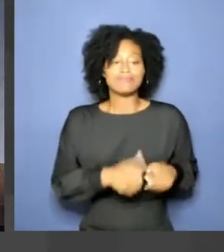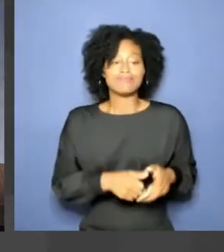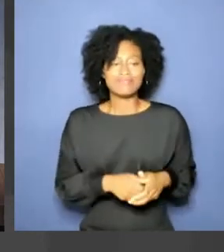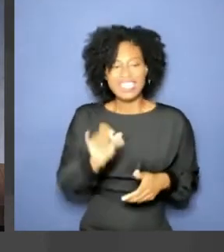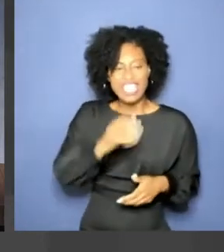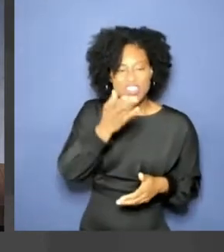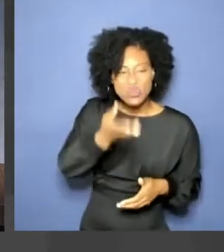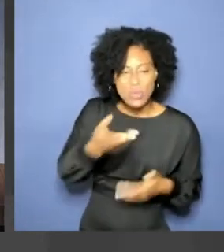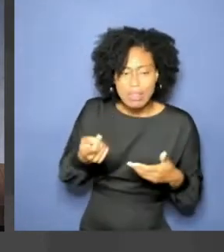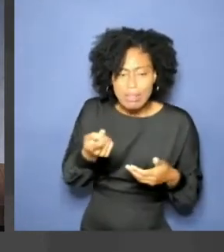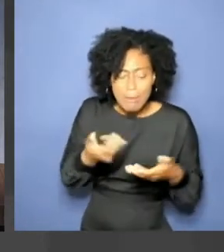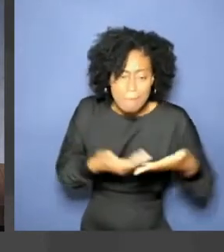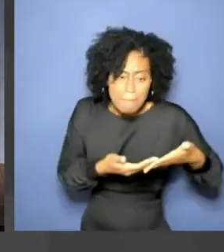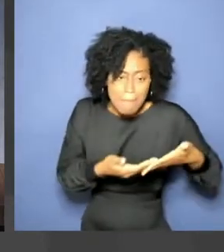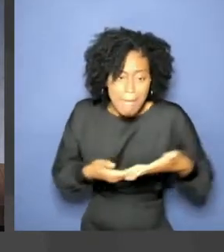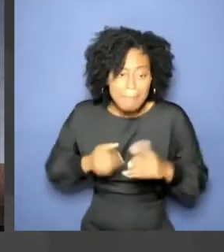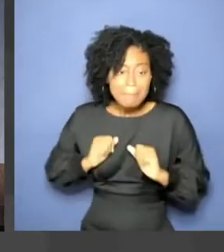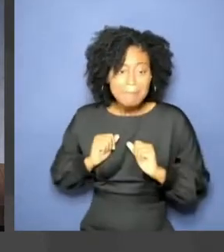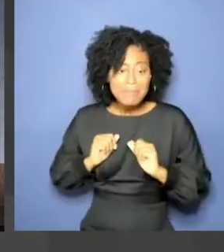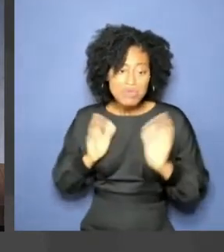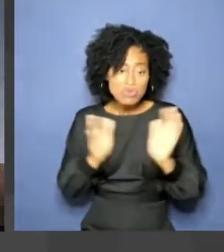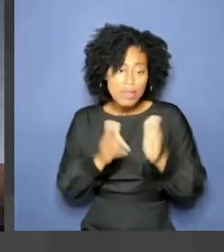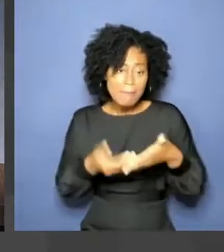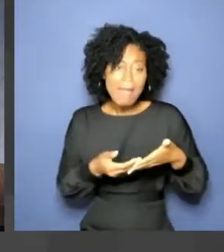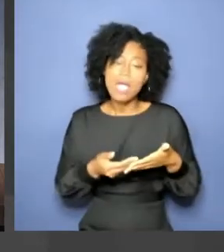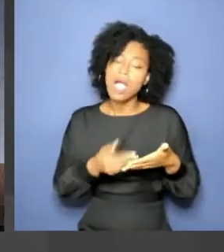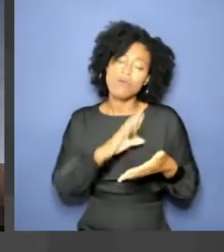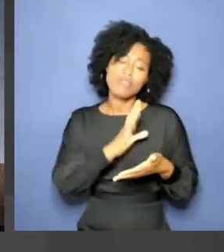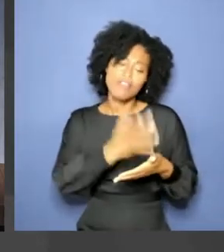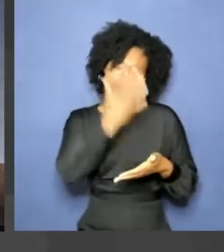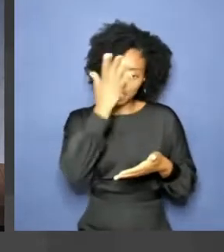baby. I'll never forget you.